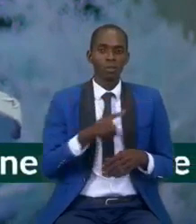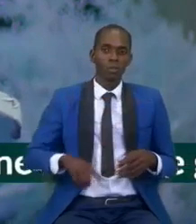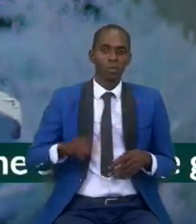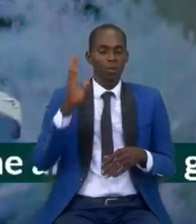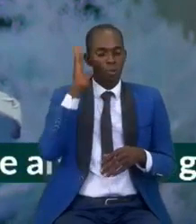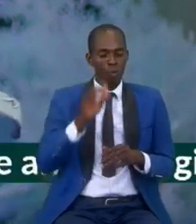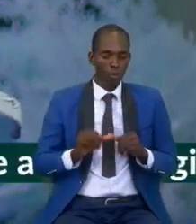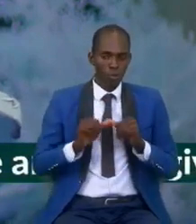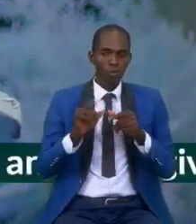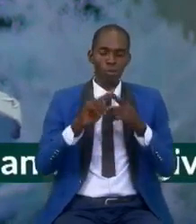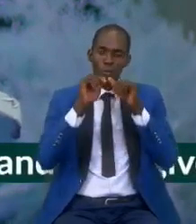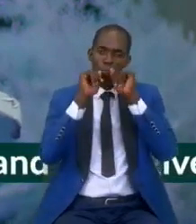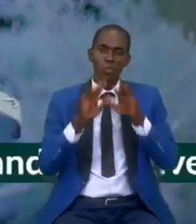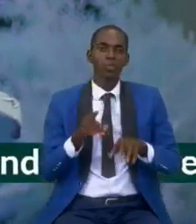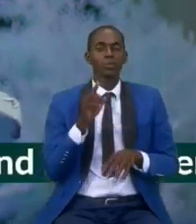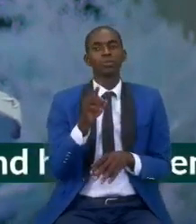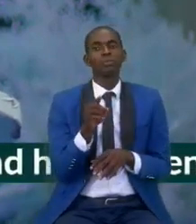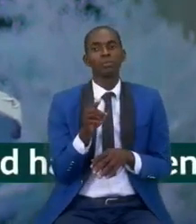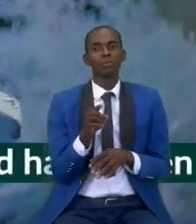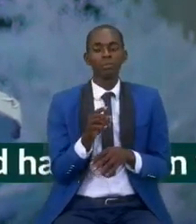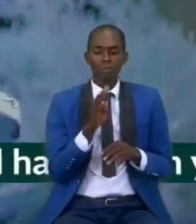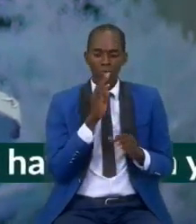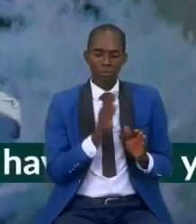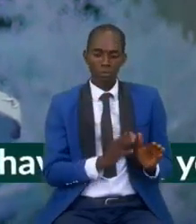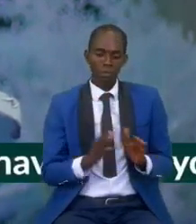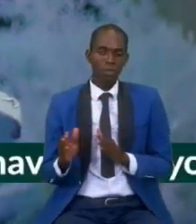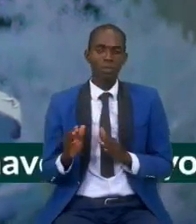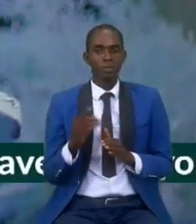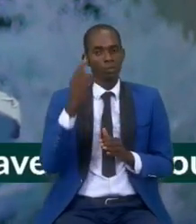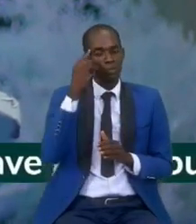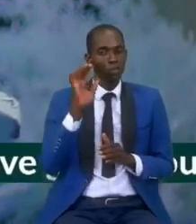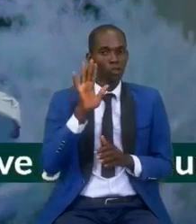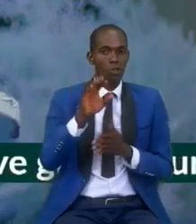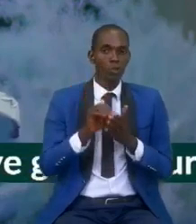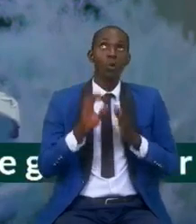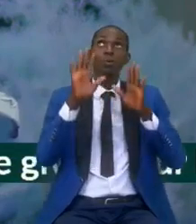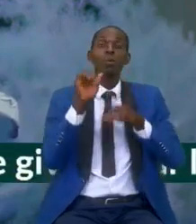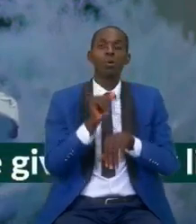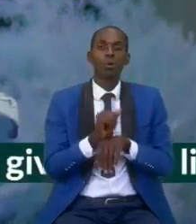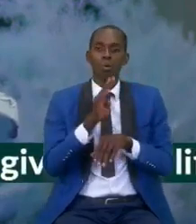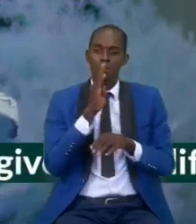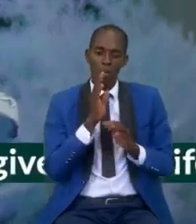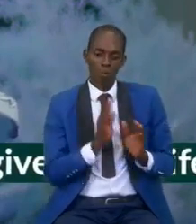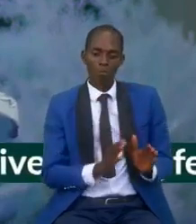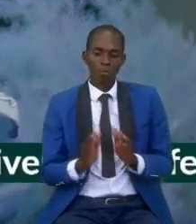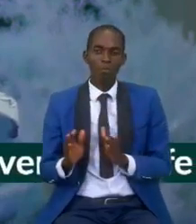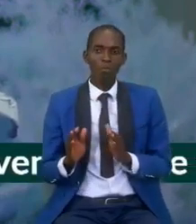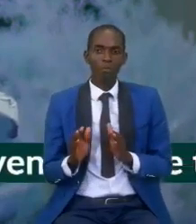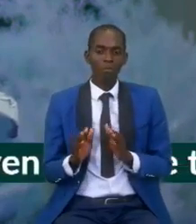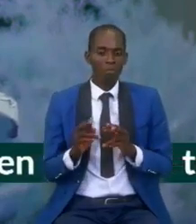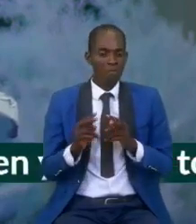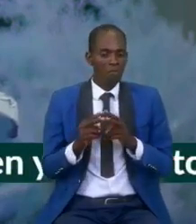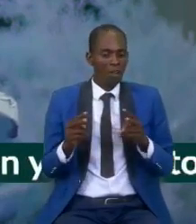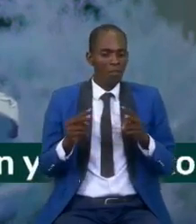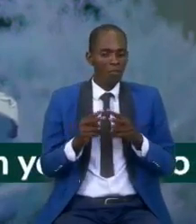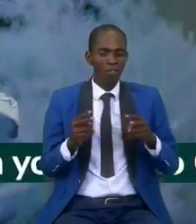miracle. Get ready. Very, very soon, the power of God will touch you. You